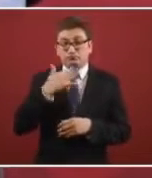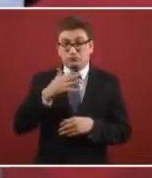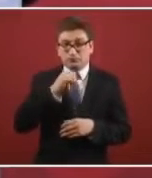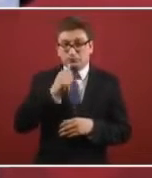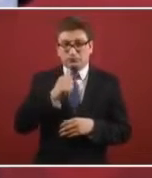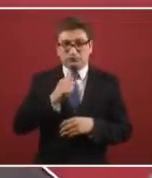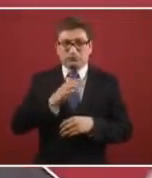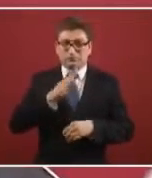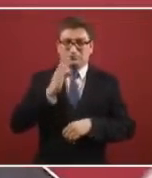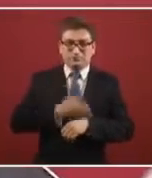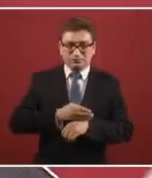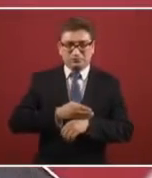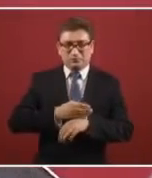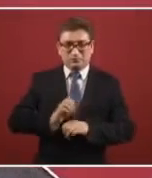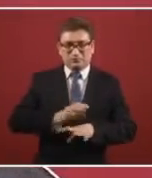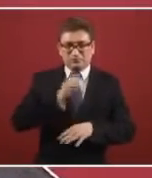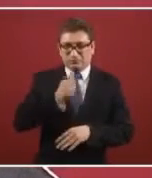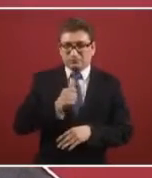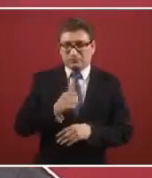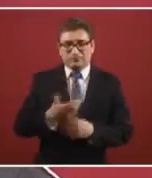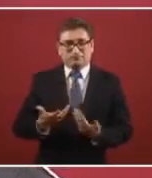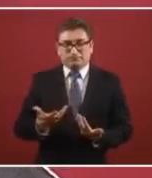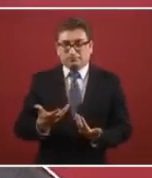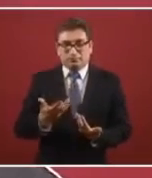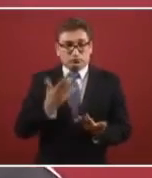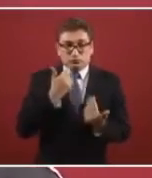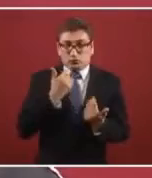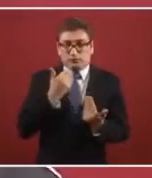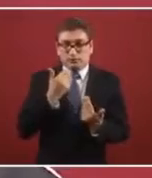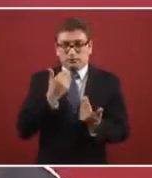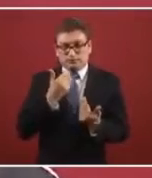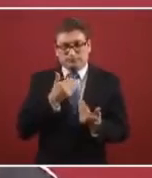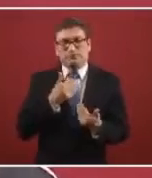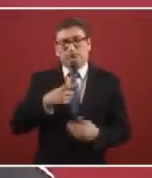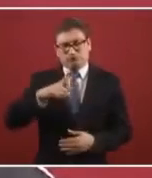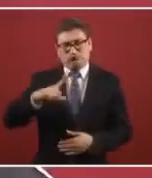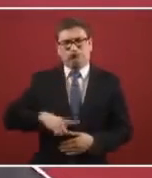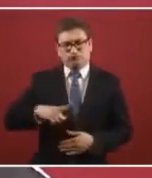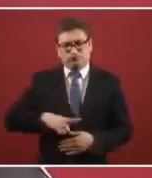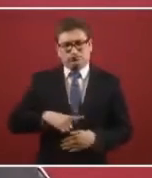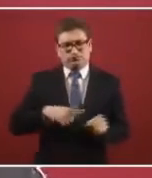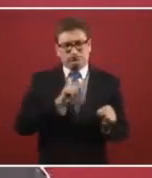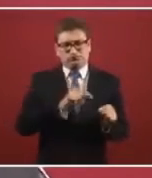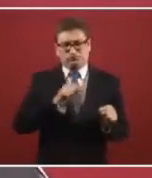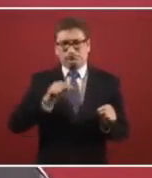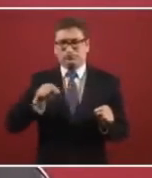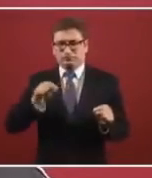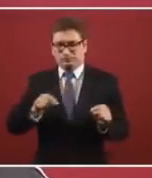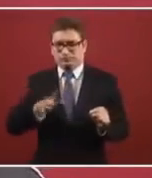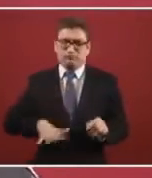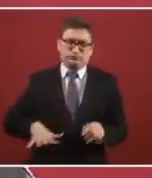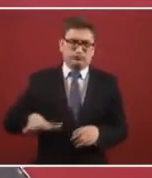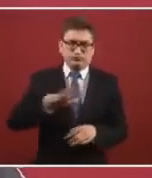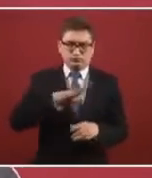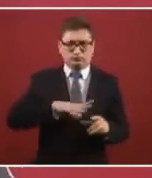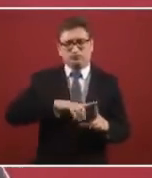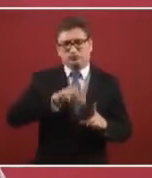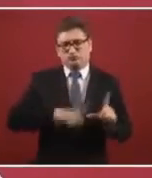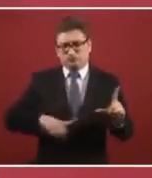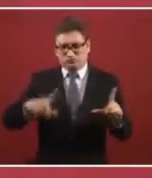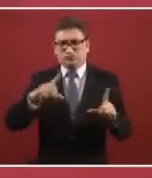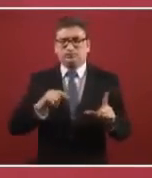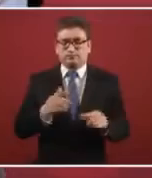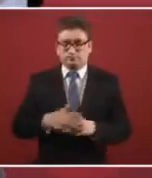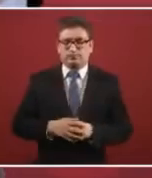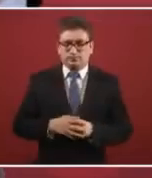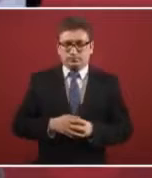impunity or rule. The whole government of, and this Republican